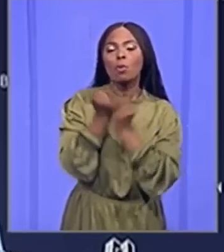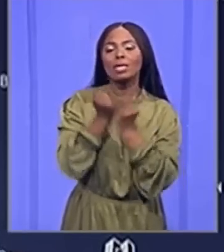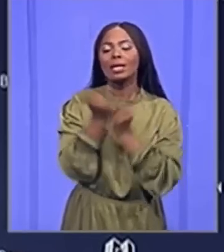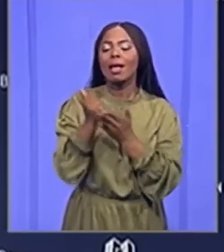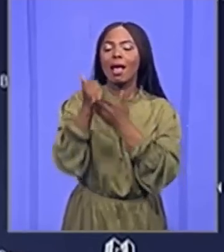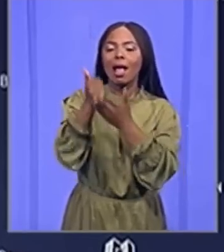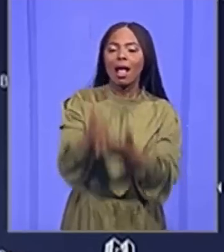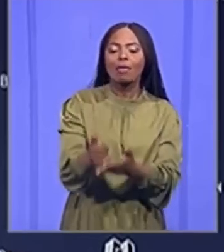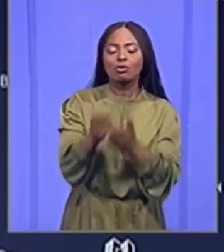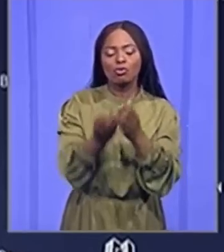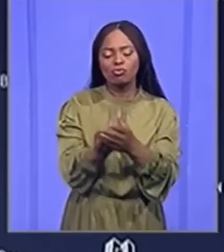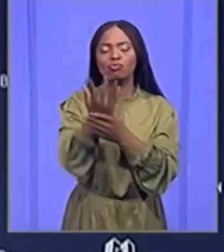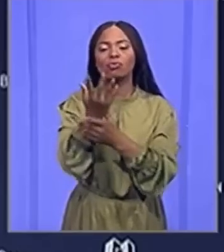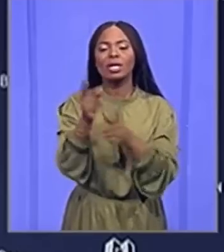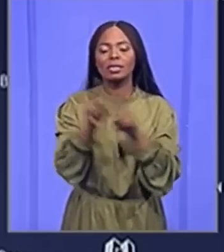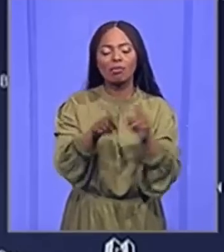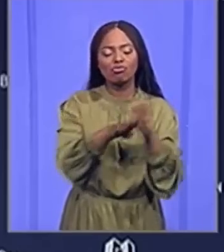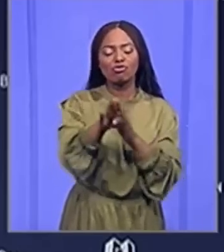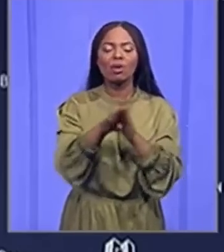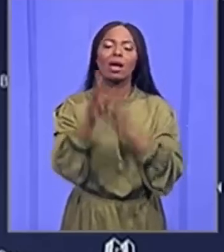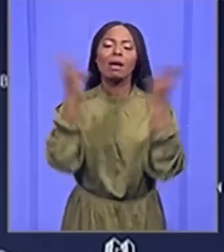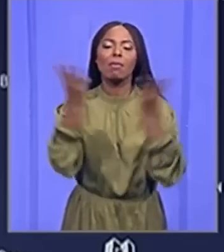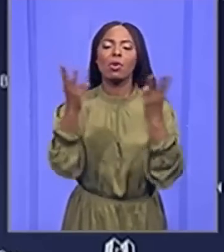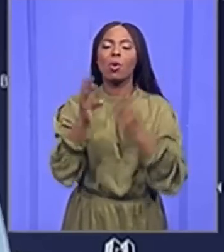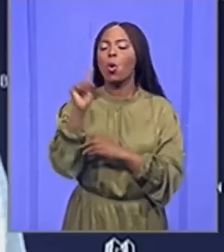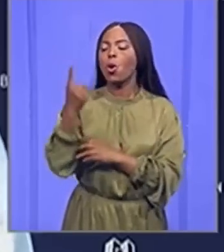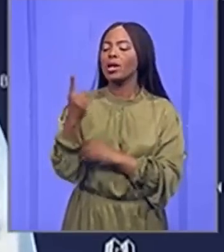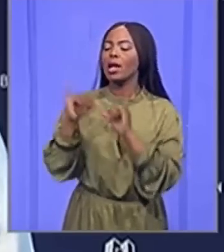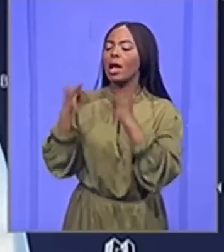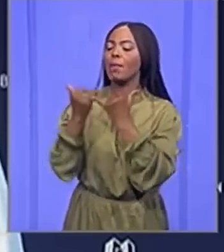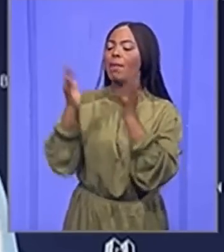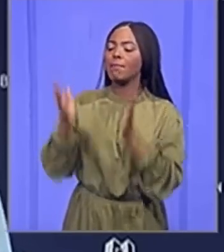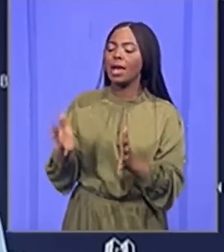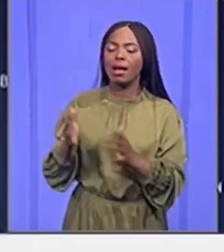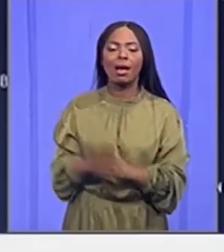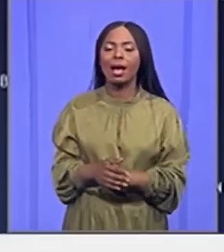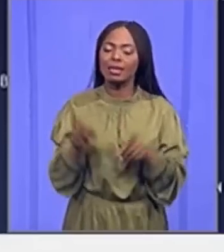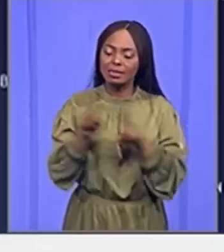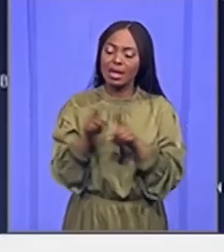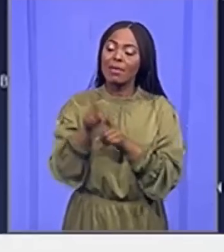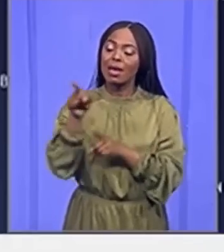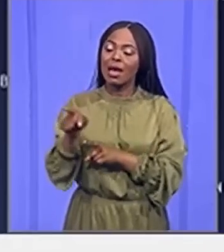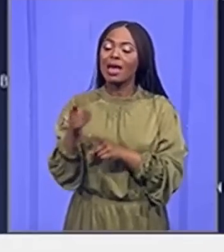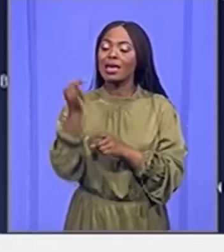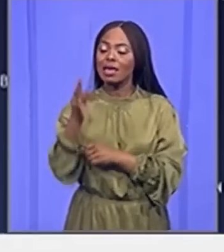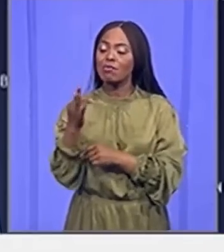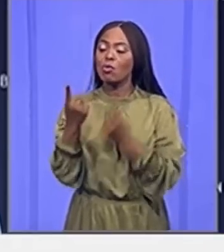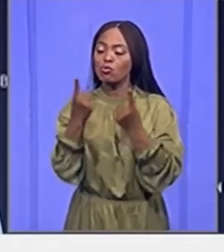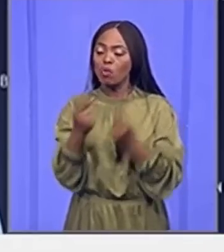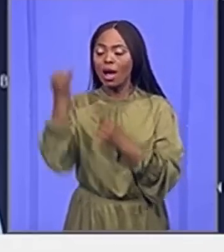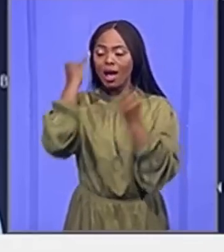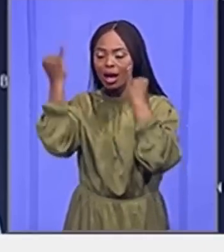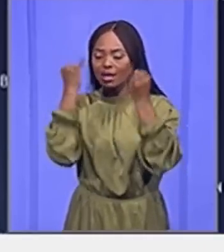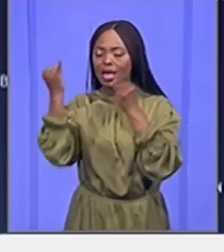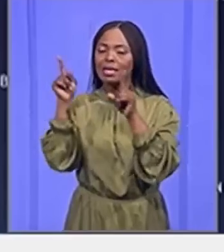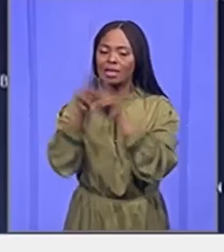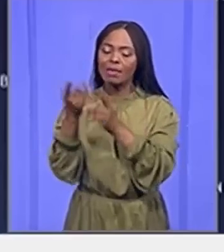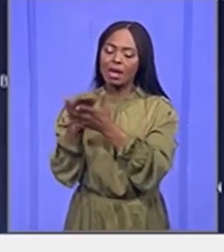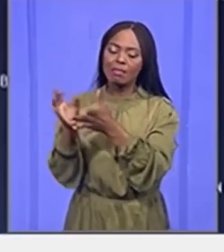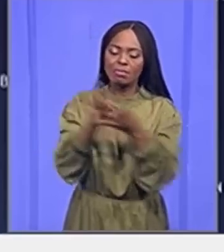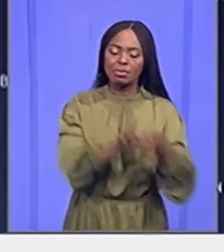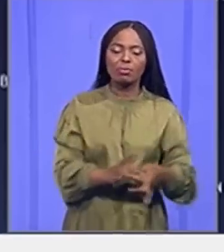thuša le go gola setšhaba e seng mo e le gore di-company tše le gore tše dingwe di a kopana mme tša dira gore di kwane